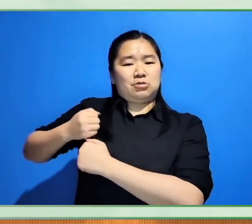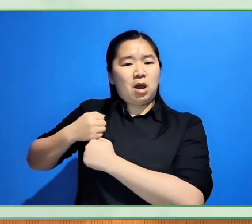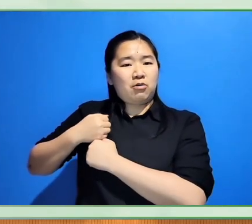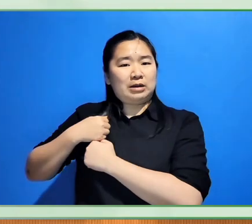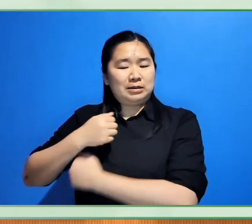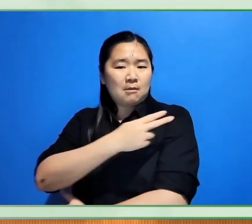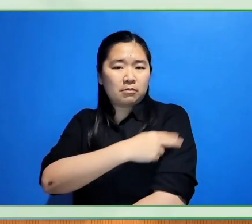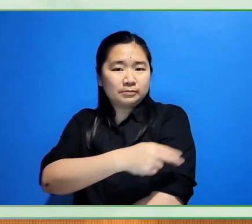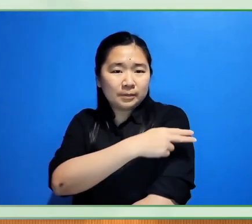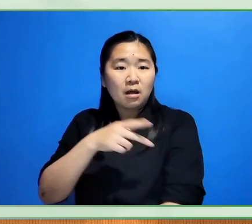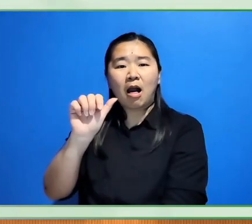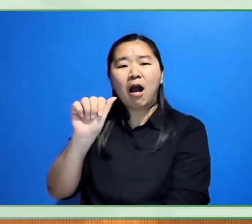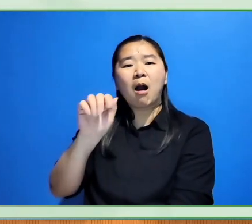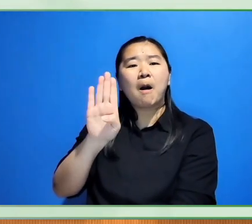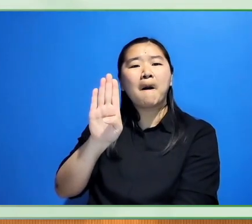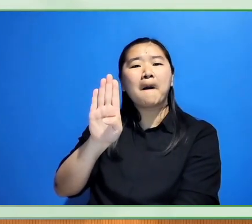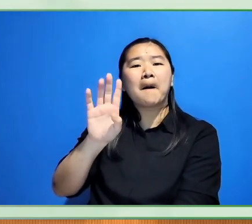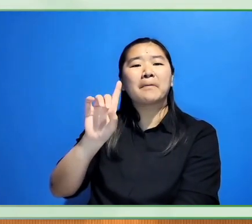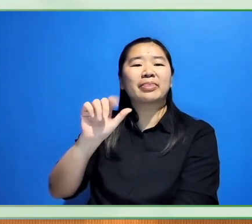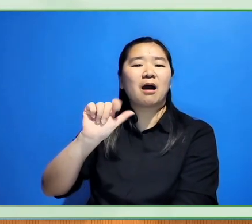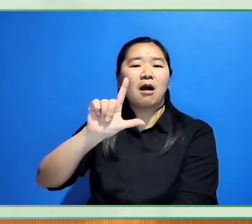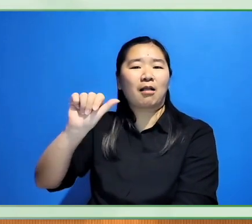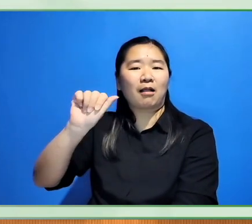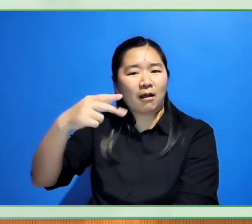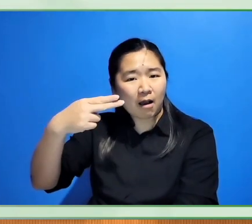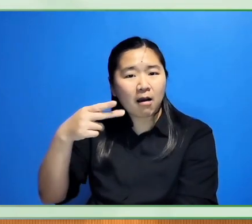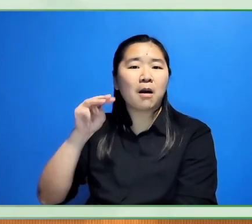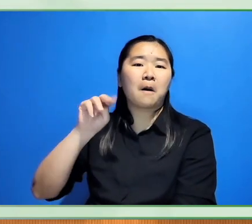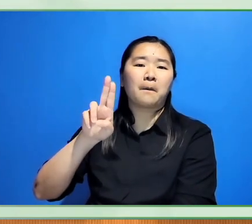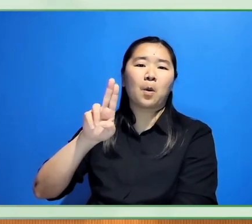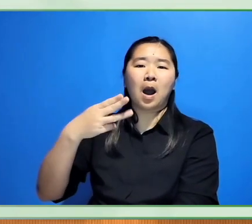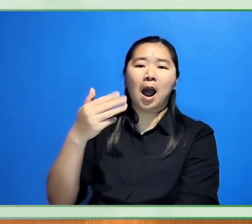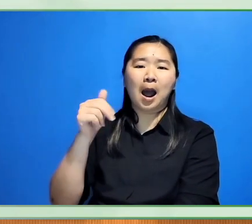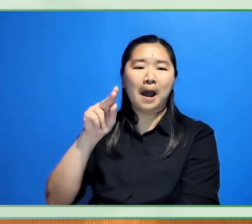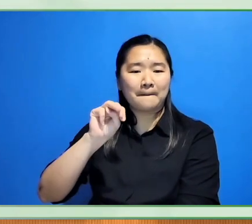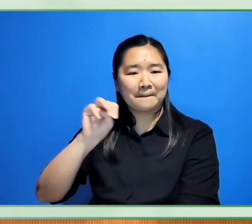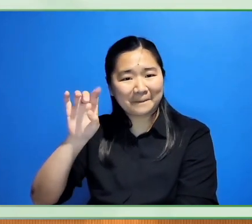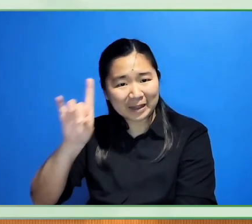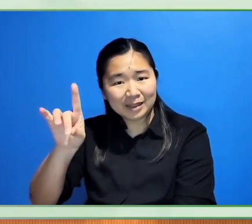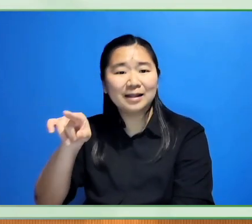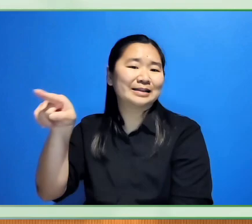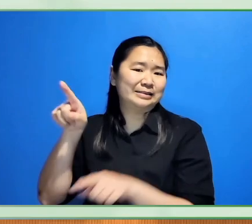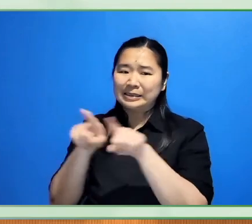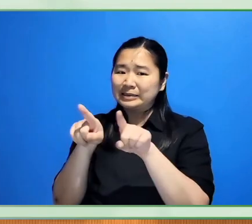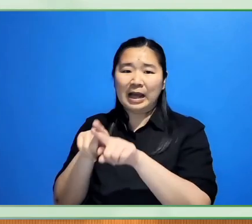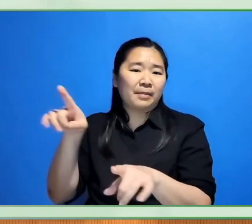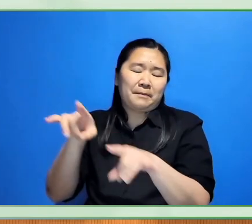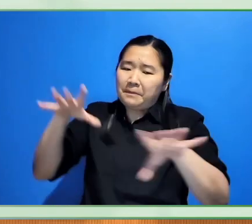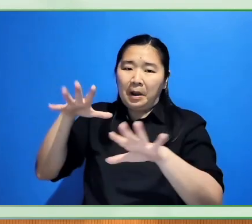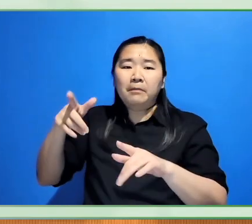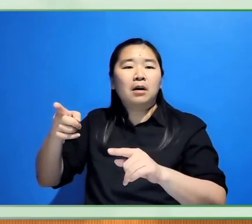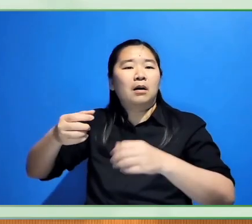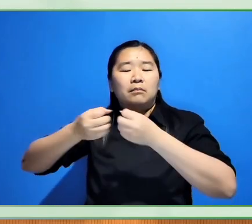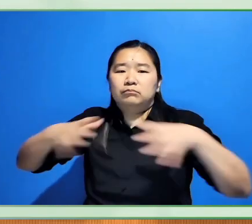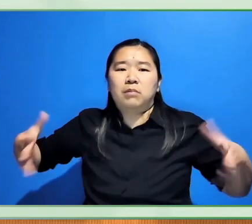That was bad for him. It was very sad story. And then we had a call with him when he was at the clinic.